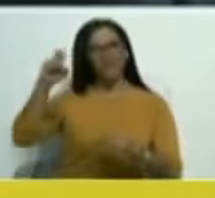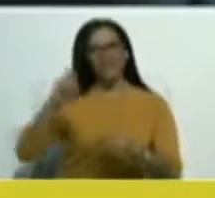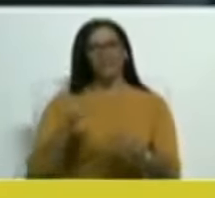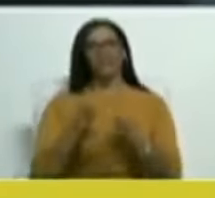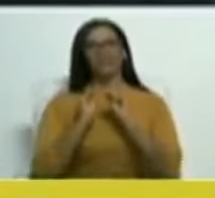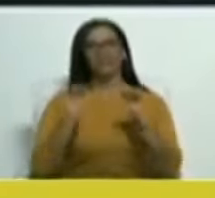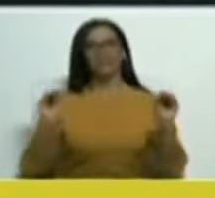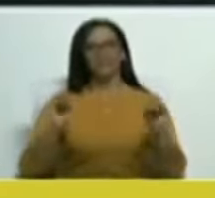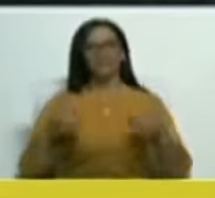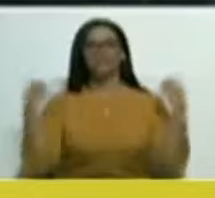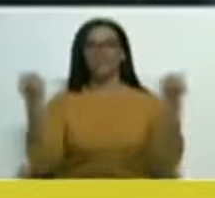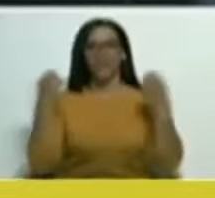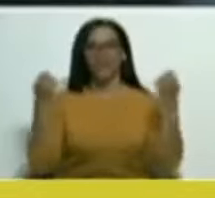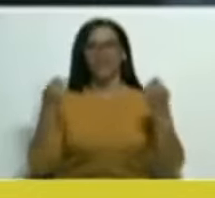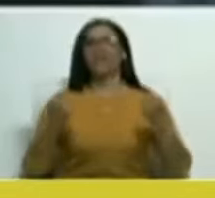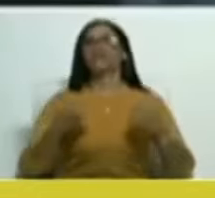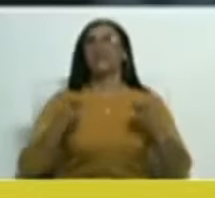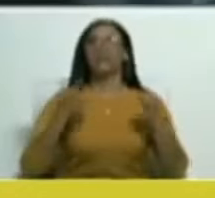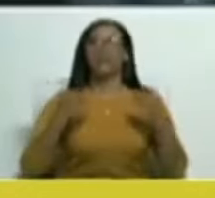in Venezuela in the